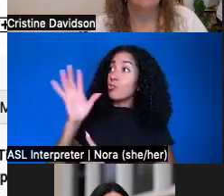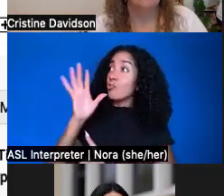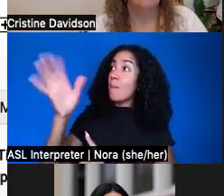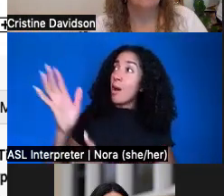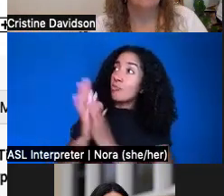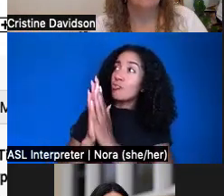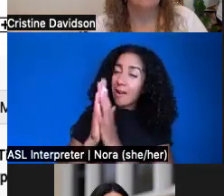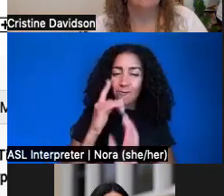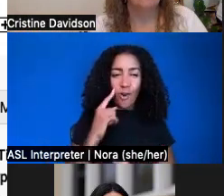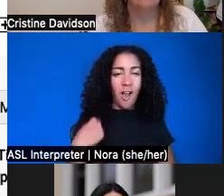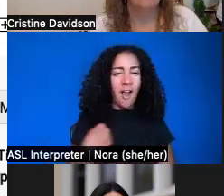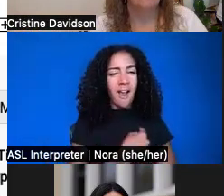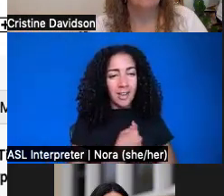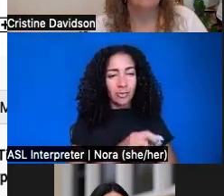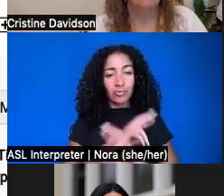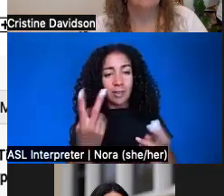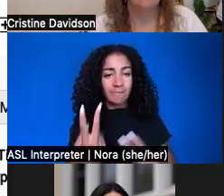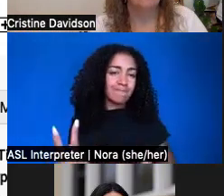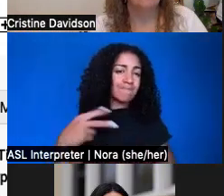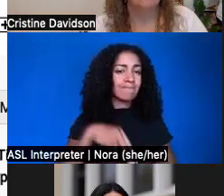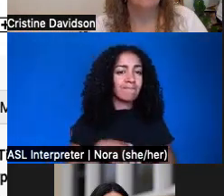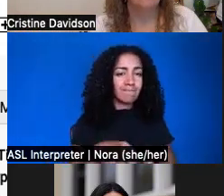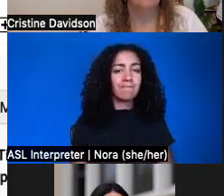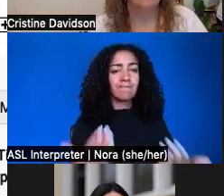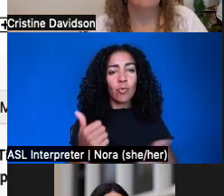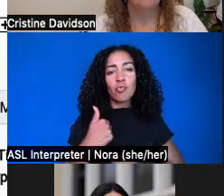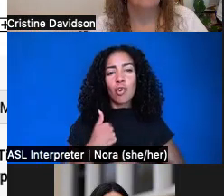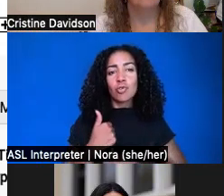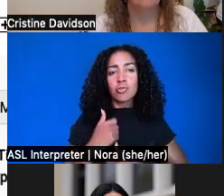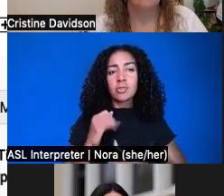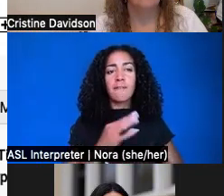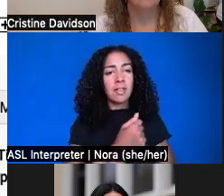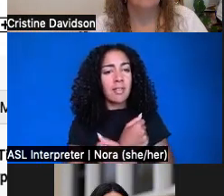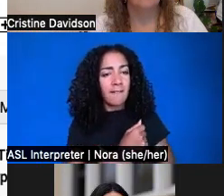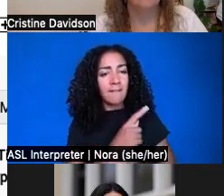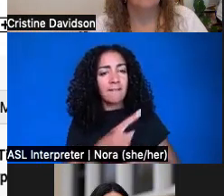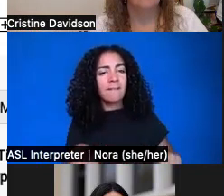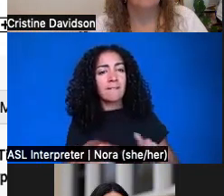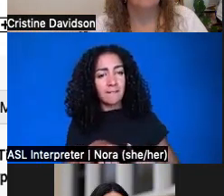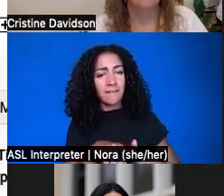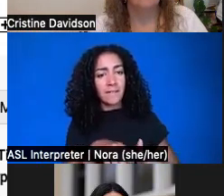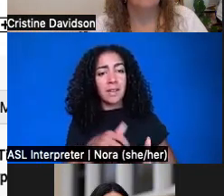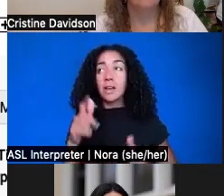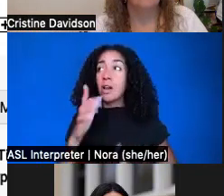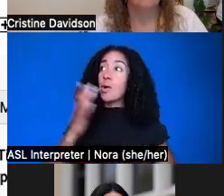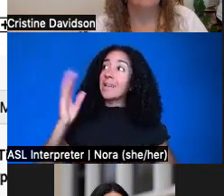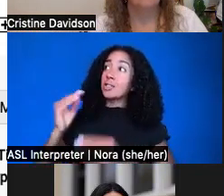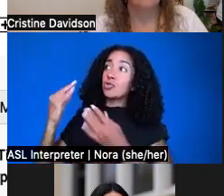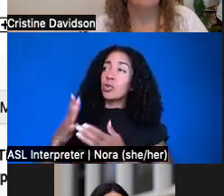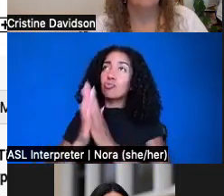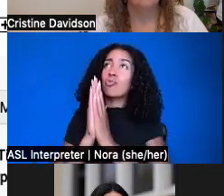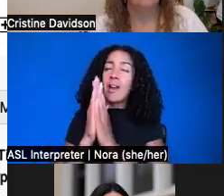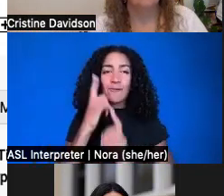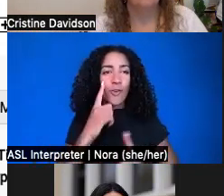up, all you warriors of love, all you answers to the prayers of our ancestors from above. I can feel it in my